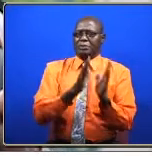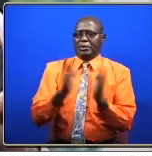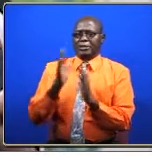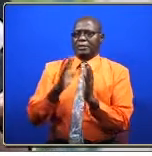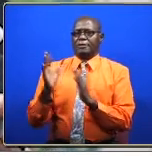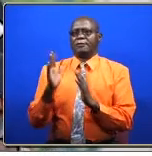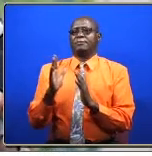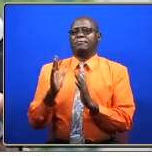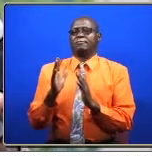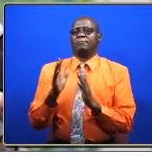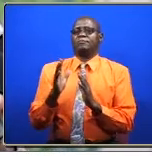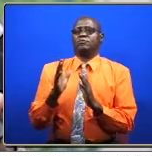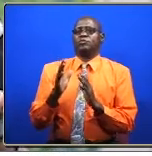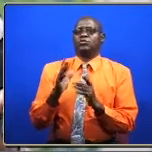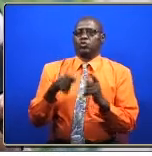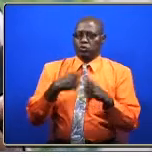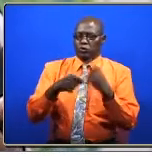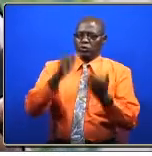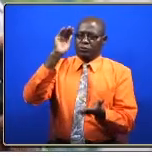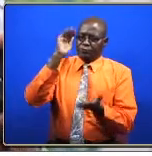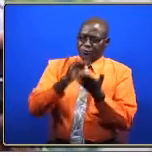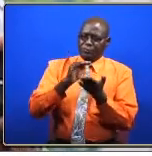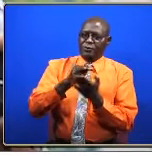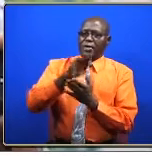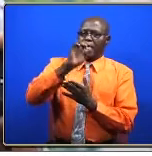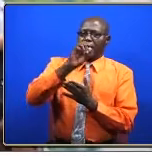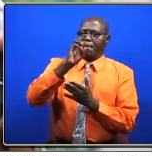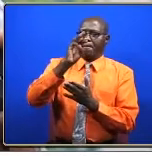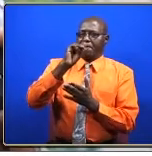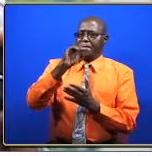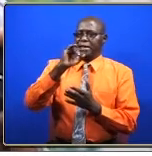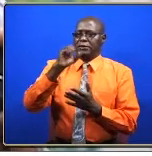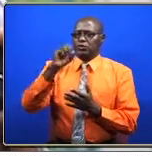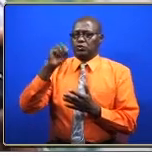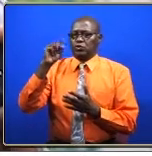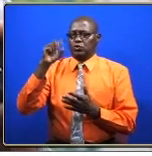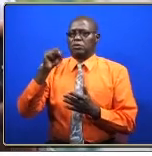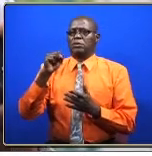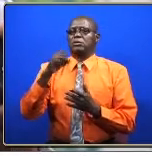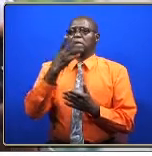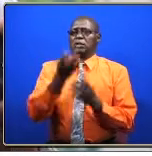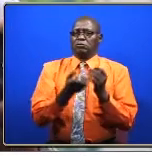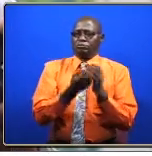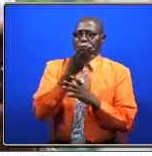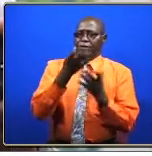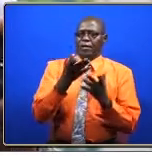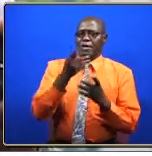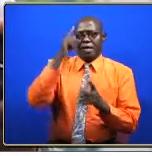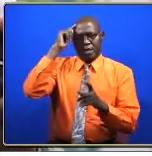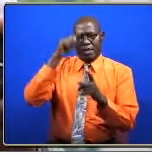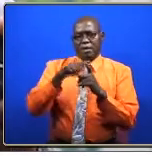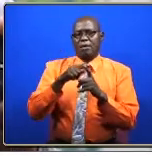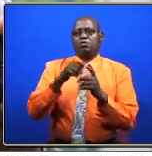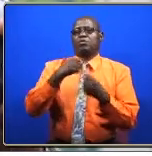to consciously reduce the emissions that occur on our platform in the fulfillment of